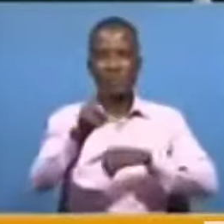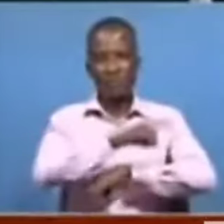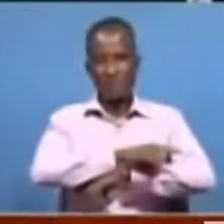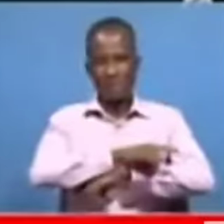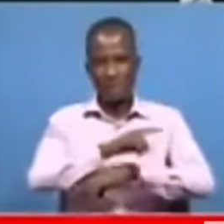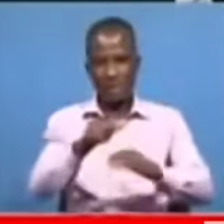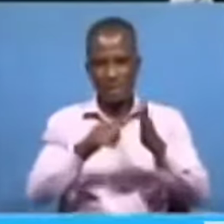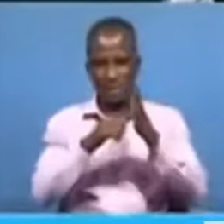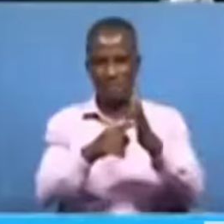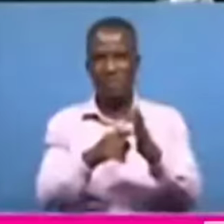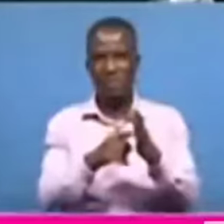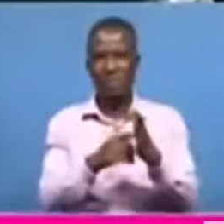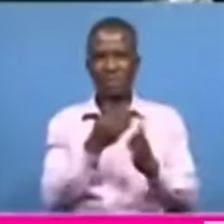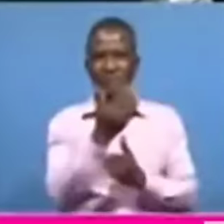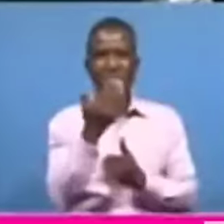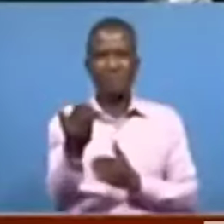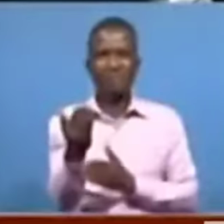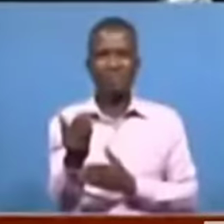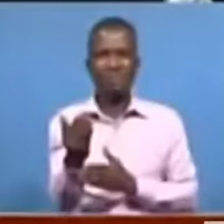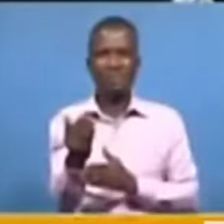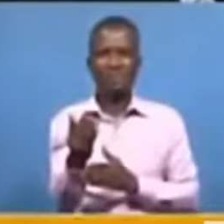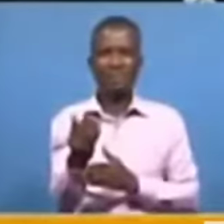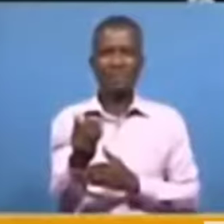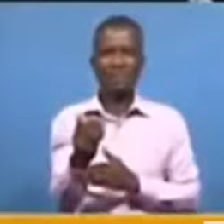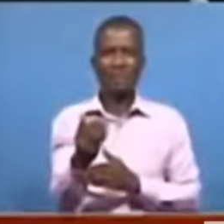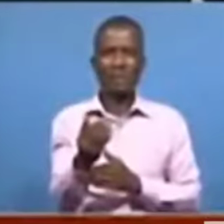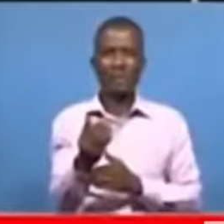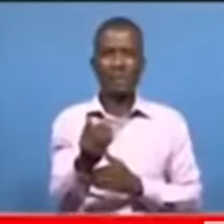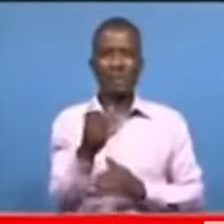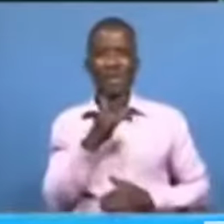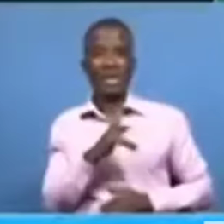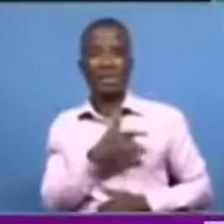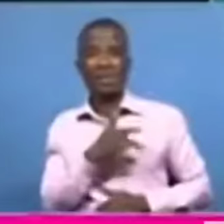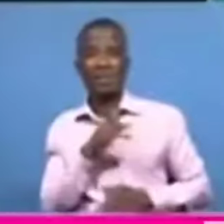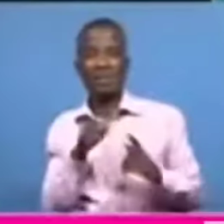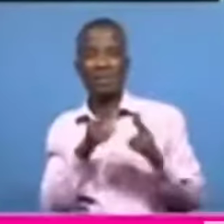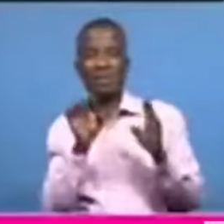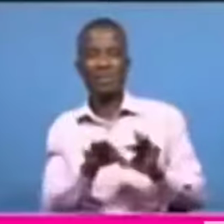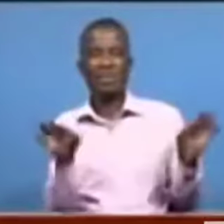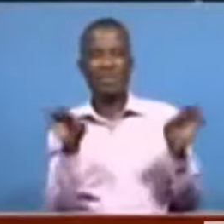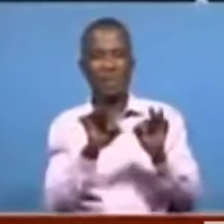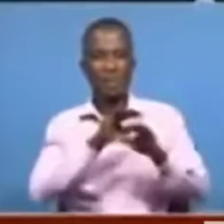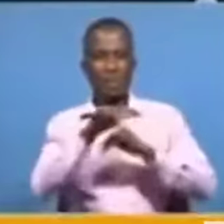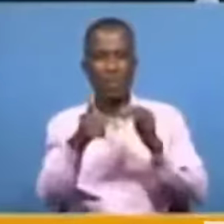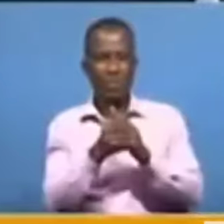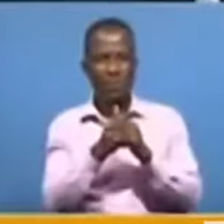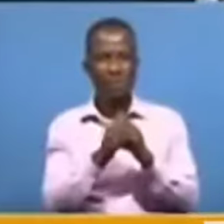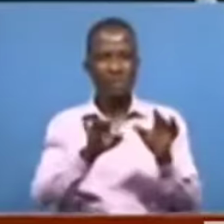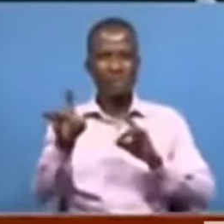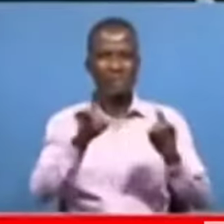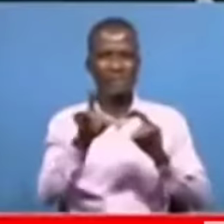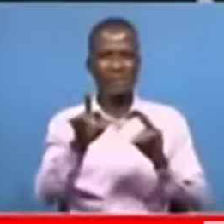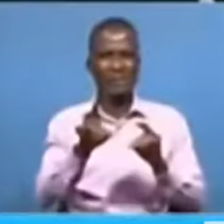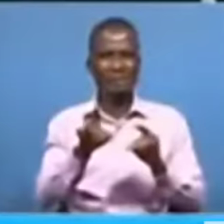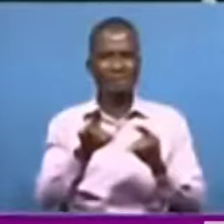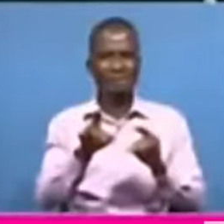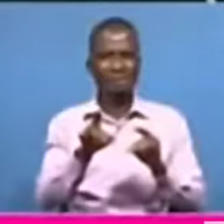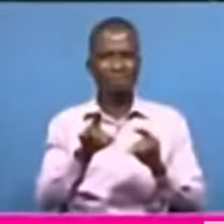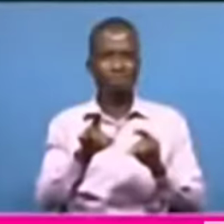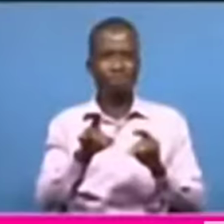have demonstrated that the circumstances or the conditions which are important for for leave to be granted in such